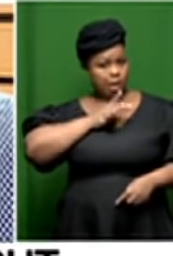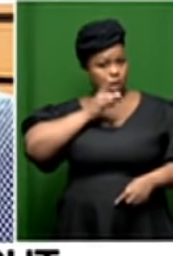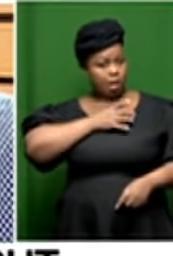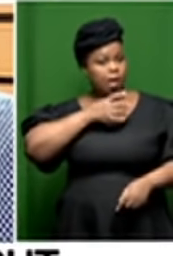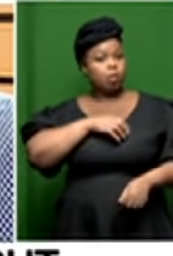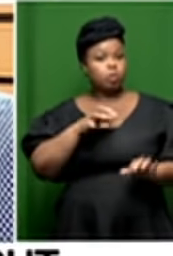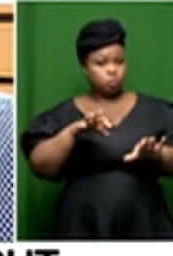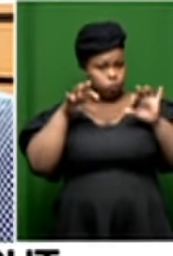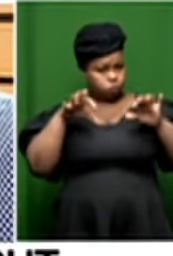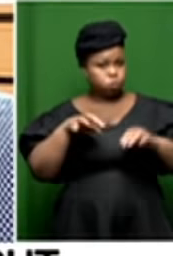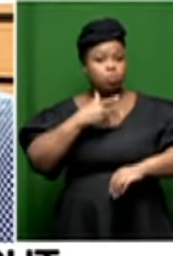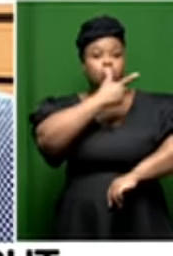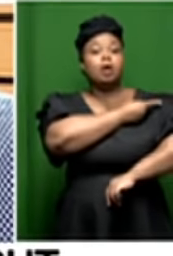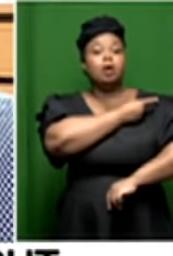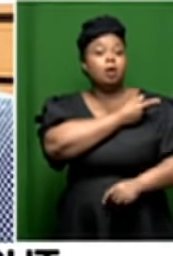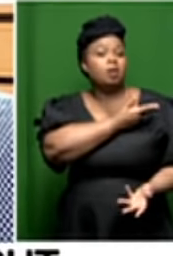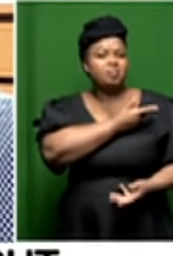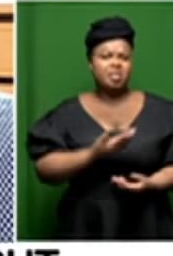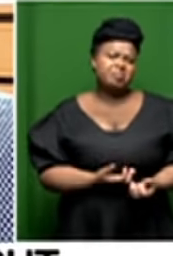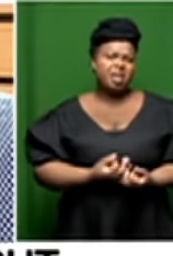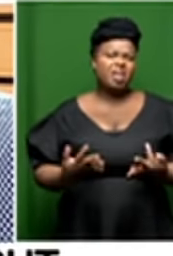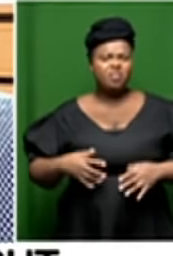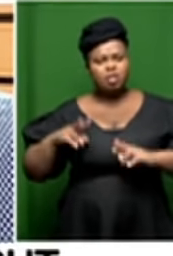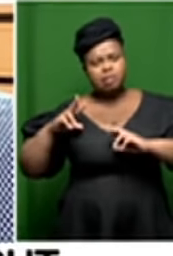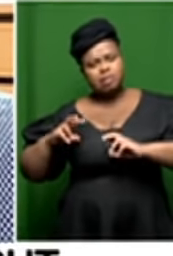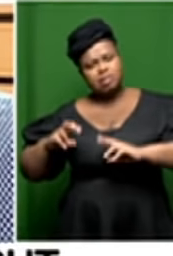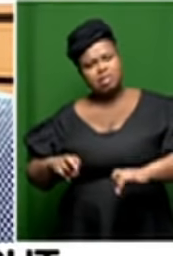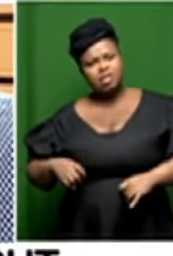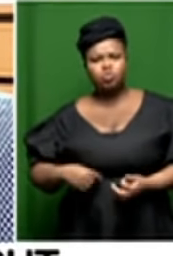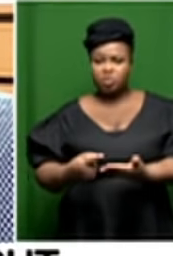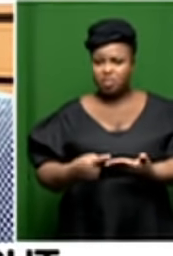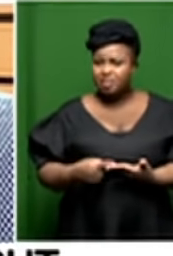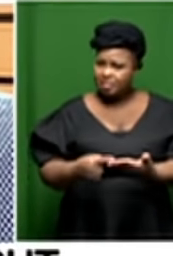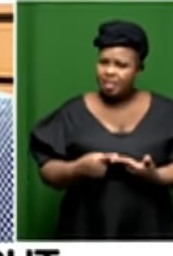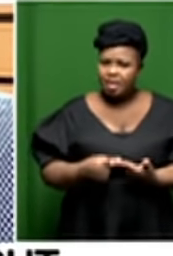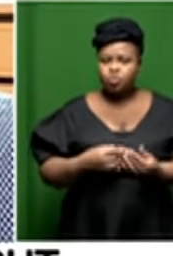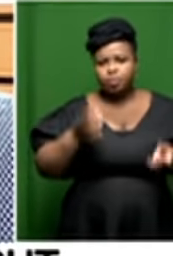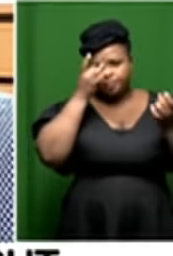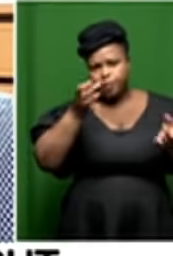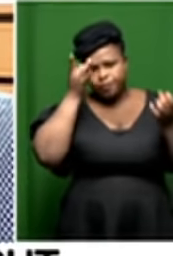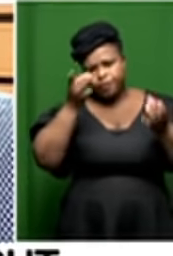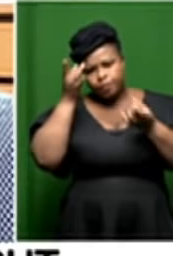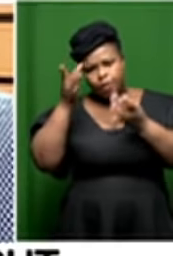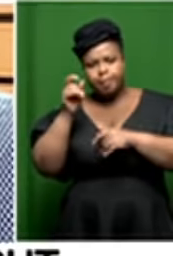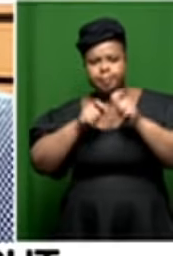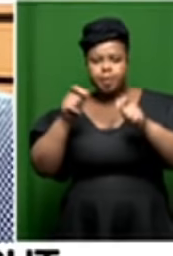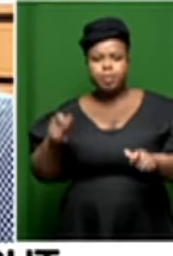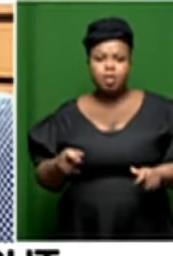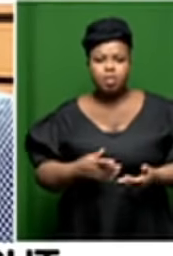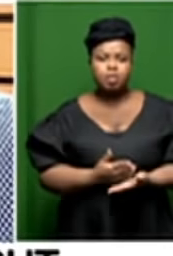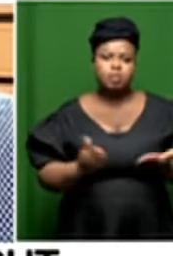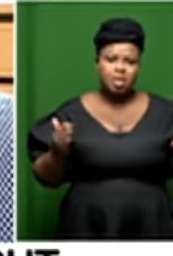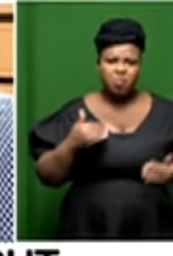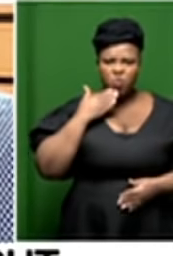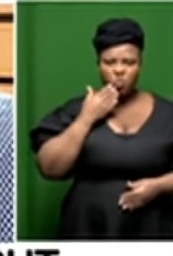and you know, that's why a lot of research and conversations such as what we're having are important, so that those people that are